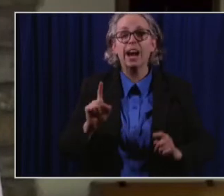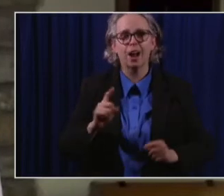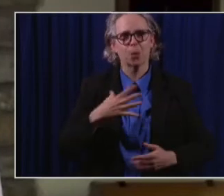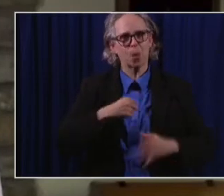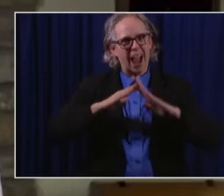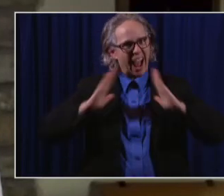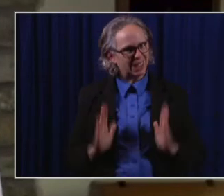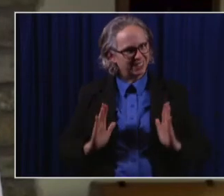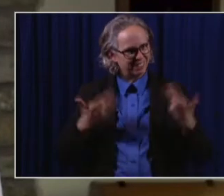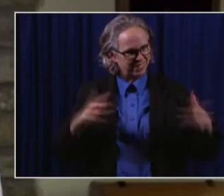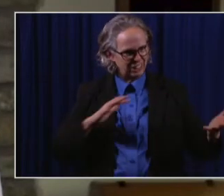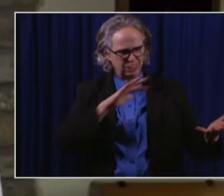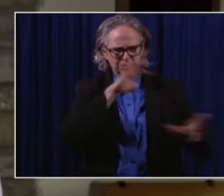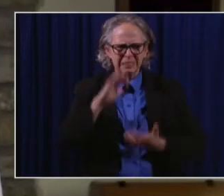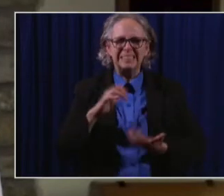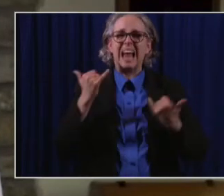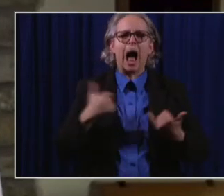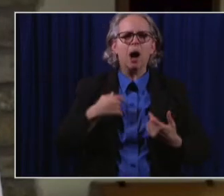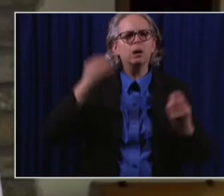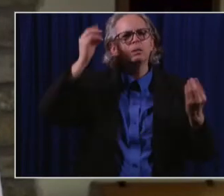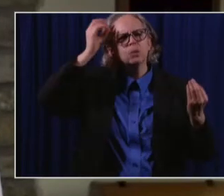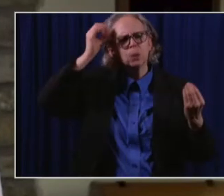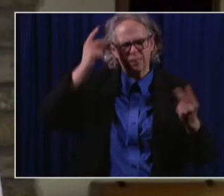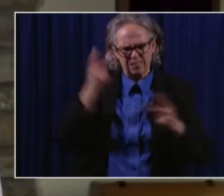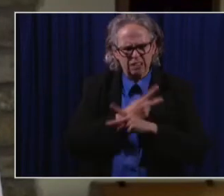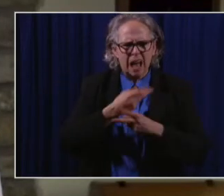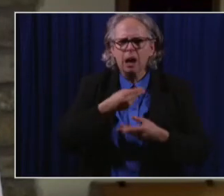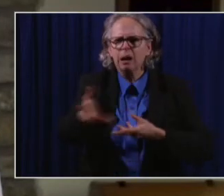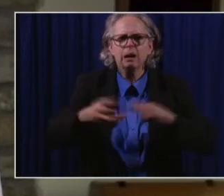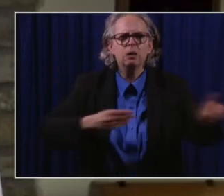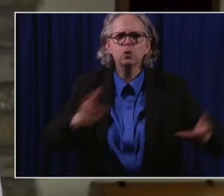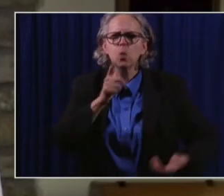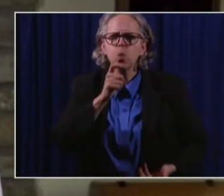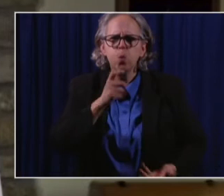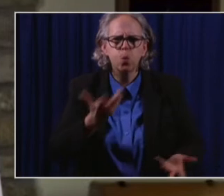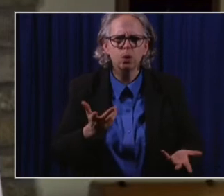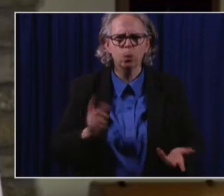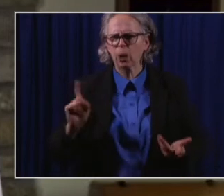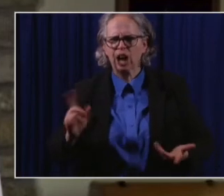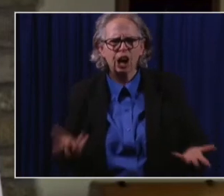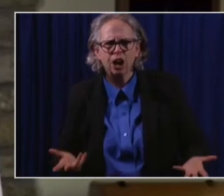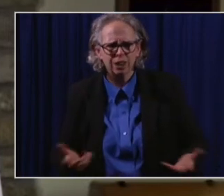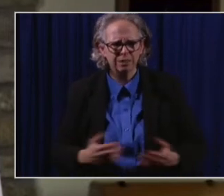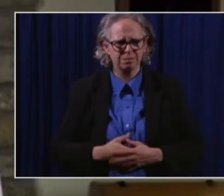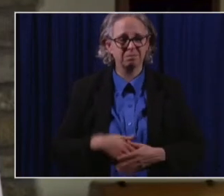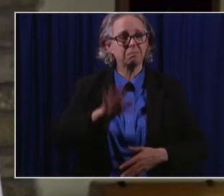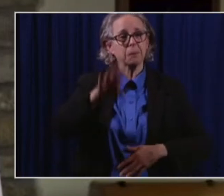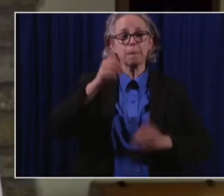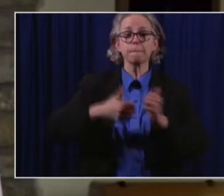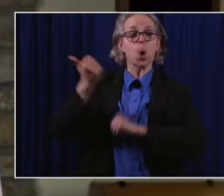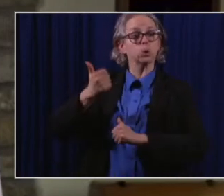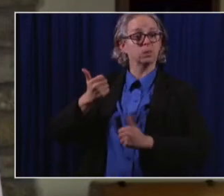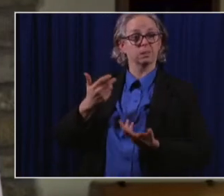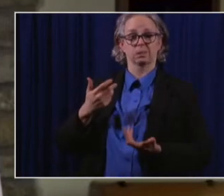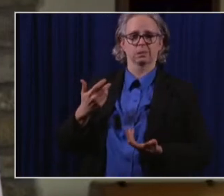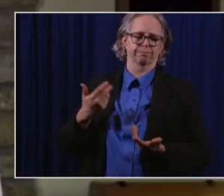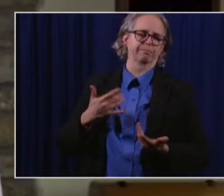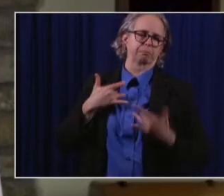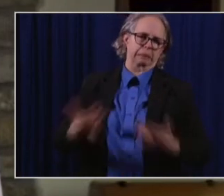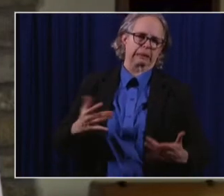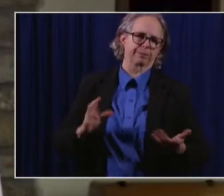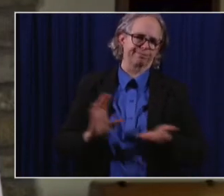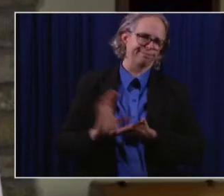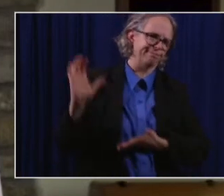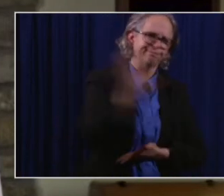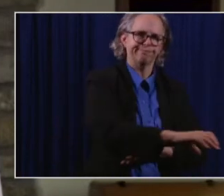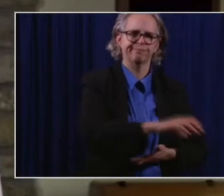those are going to be utilized. They're going to be used to some extent in our nursing homes. We're going to try to, we're going to use